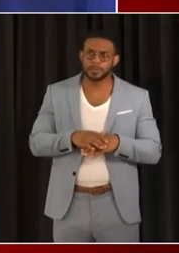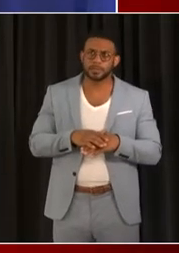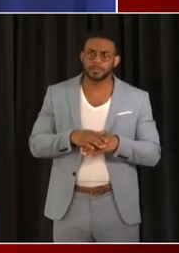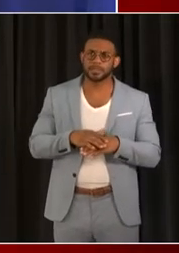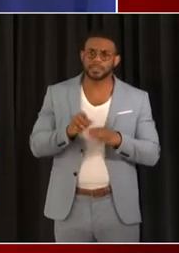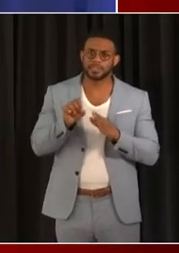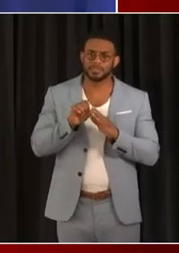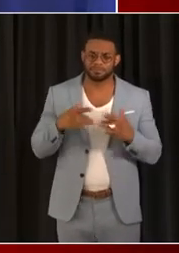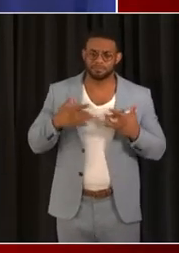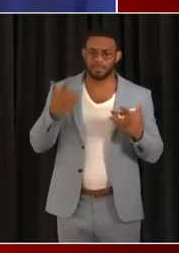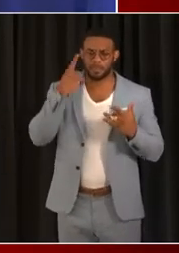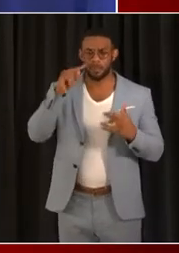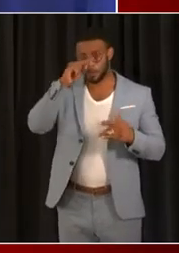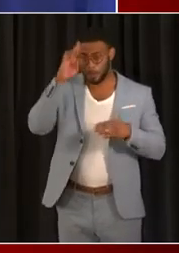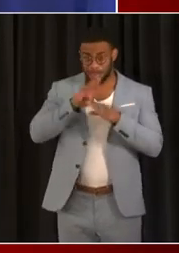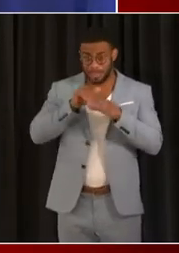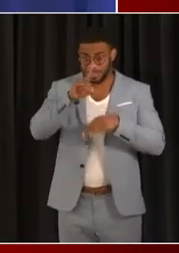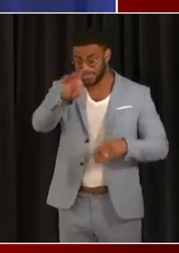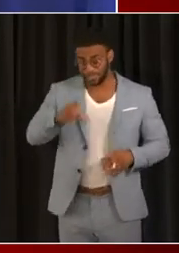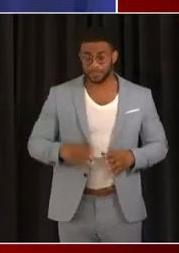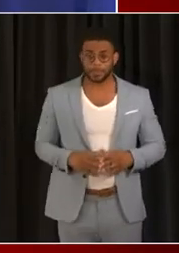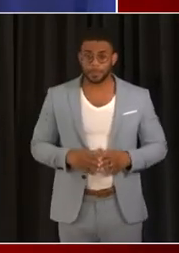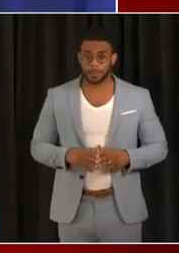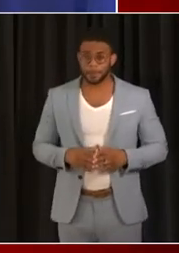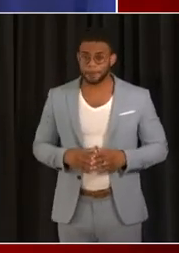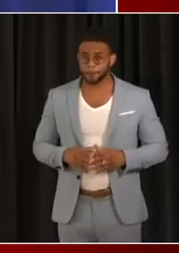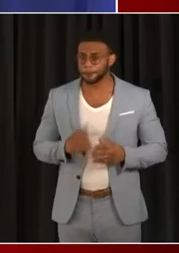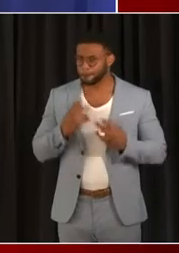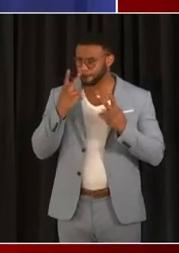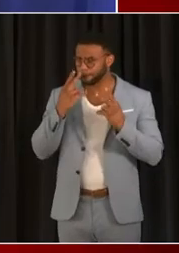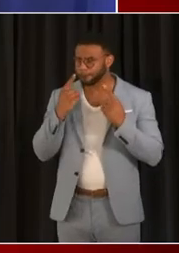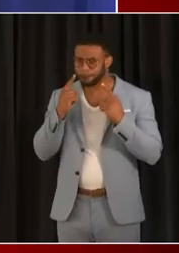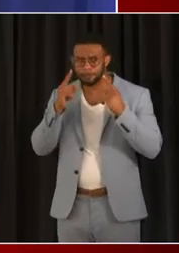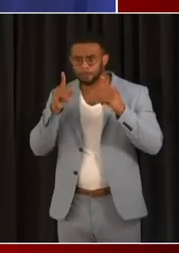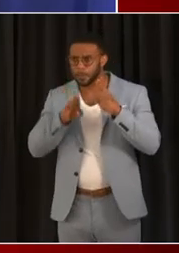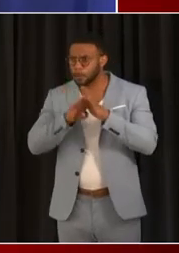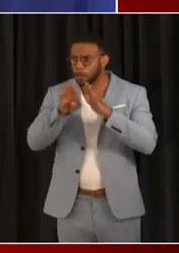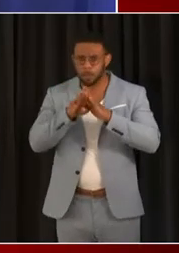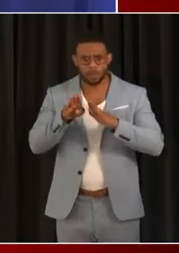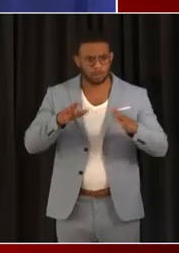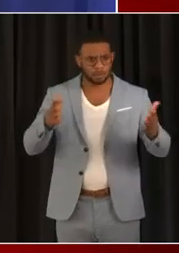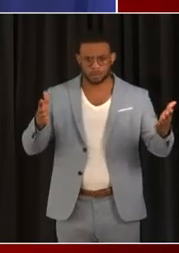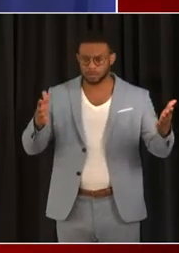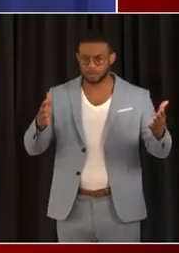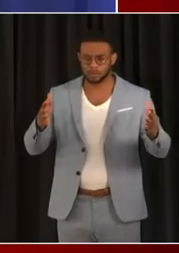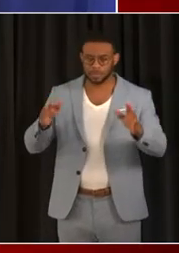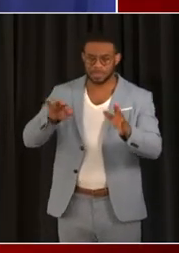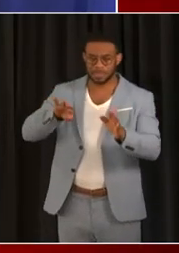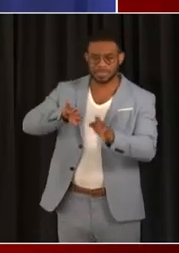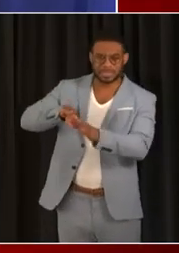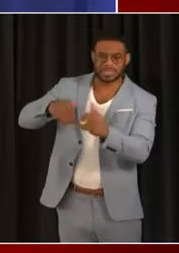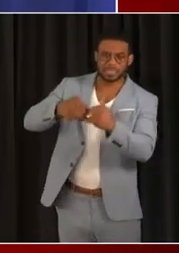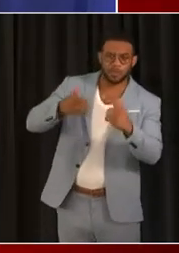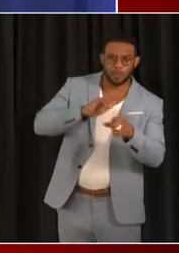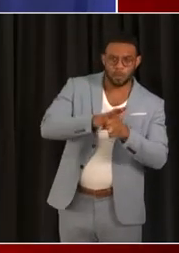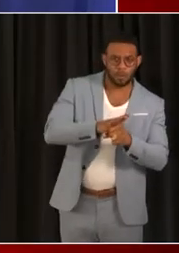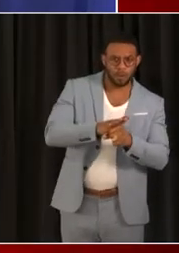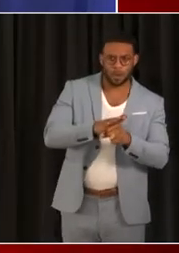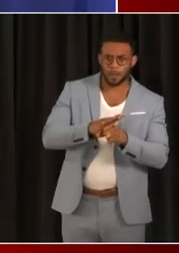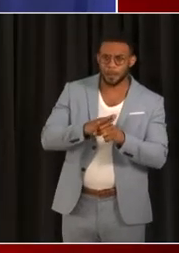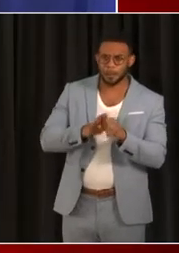the state of black business in the District of Columbia. We see prosperity, notwithstanding COVID. We had a